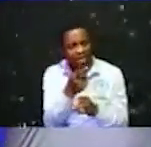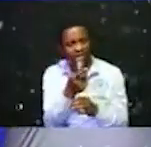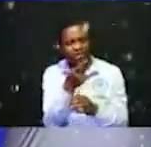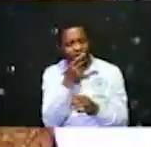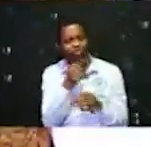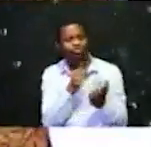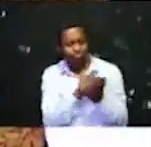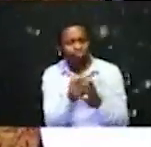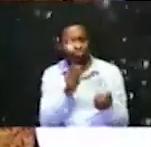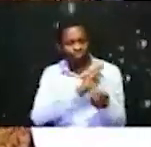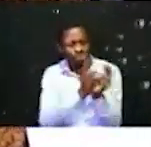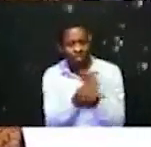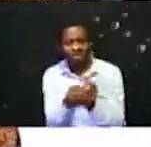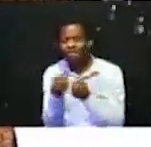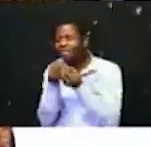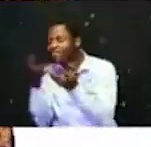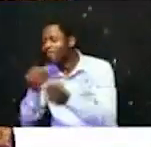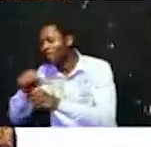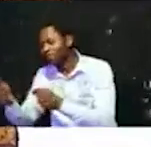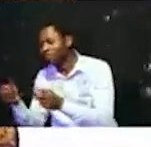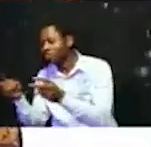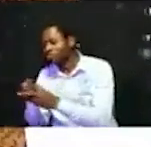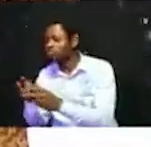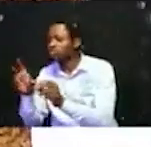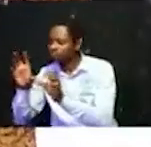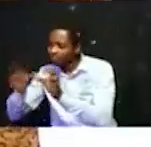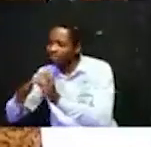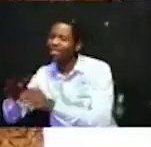others could accept him. Man of encouragement.